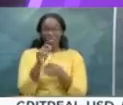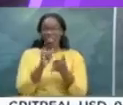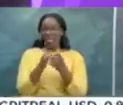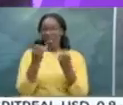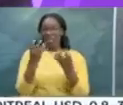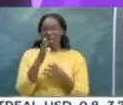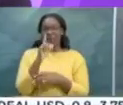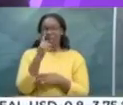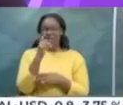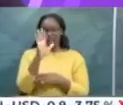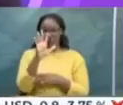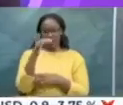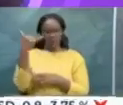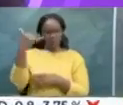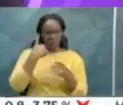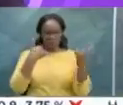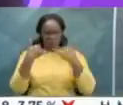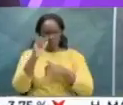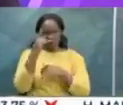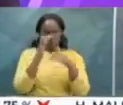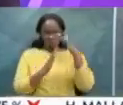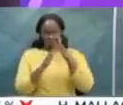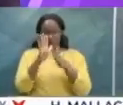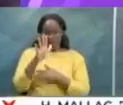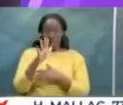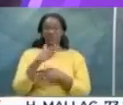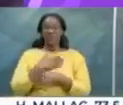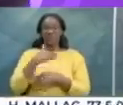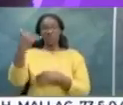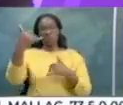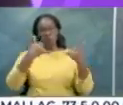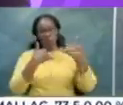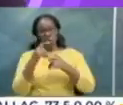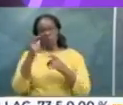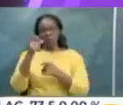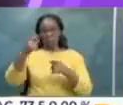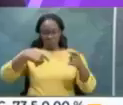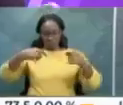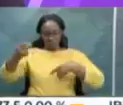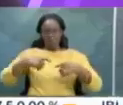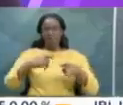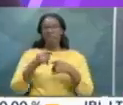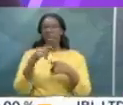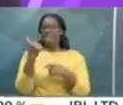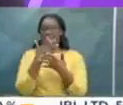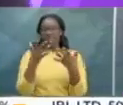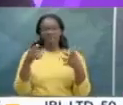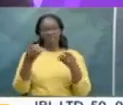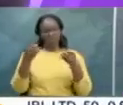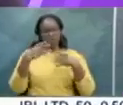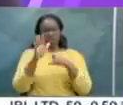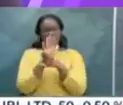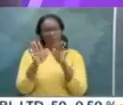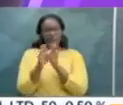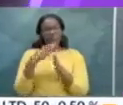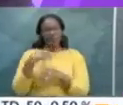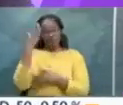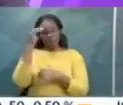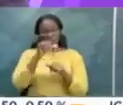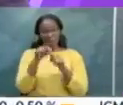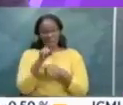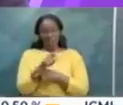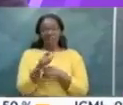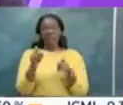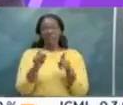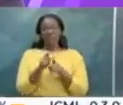the first 5 callers. So please call, text, holler at us, chat. Tell us everything we need to know about this.